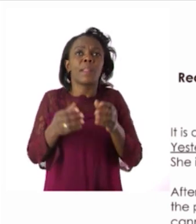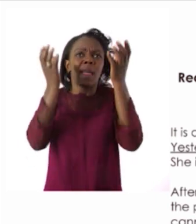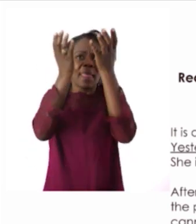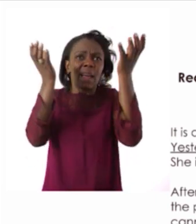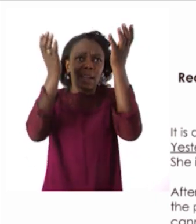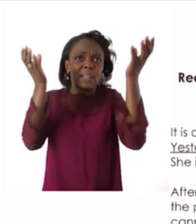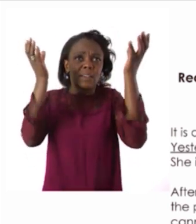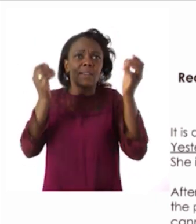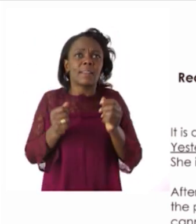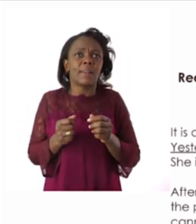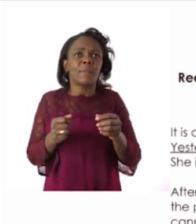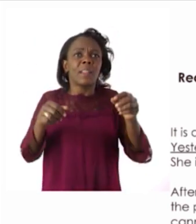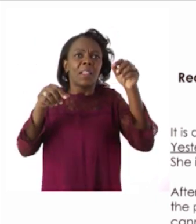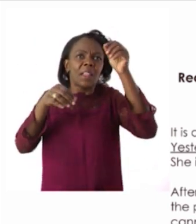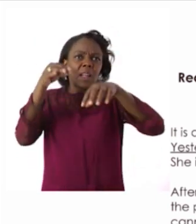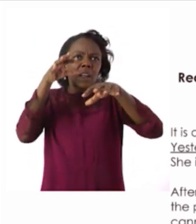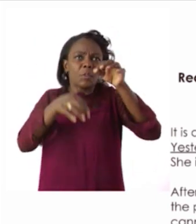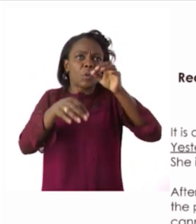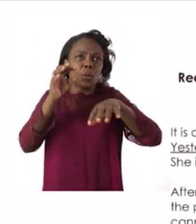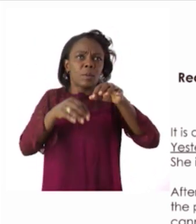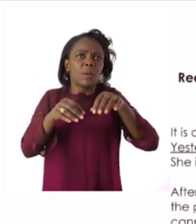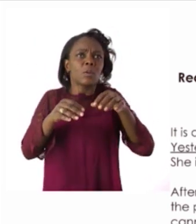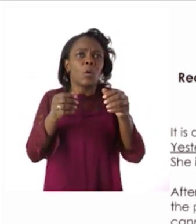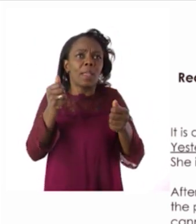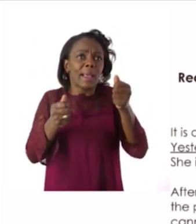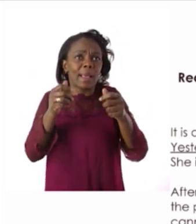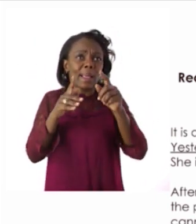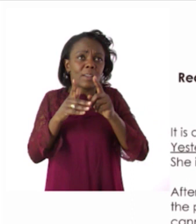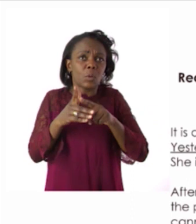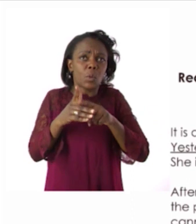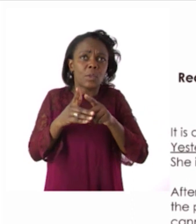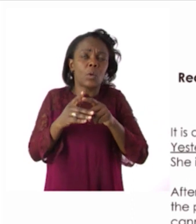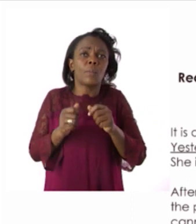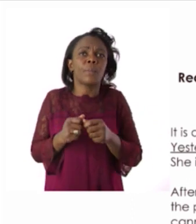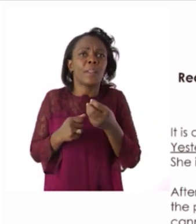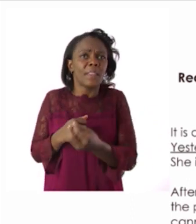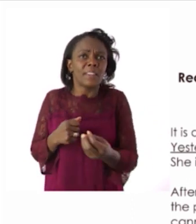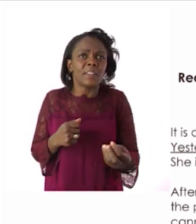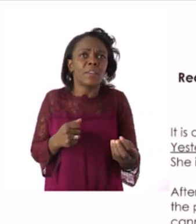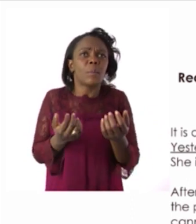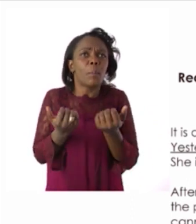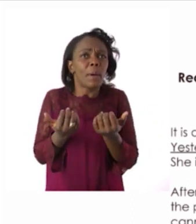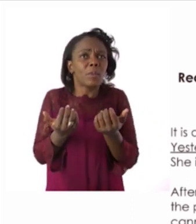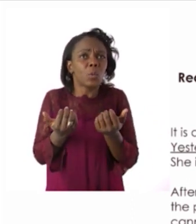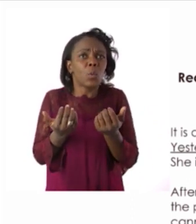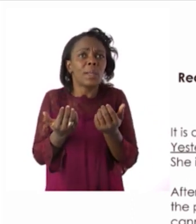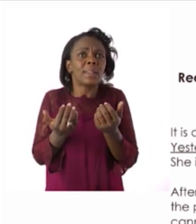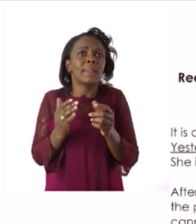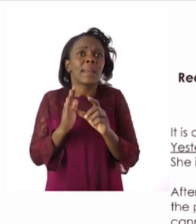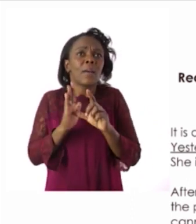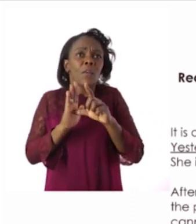practice. We will leave now, he says. There are clouds in the sky. The